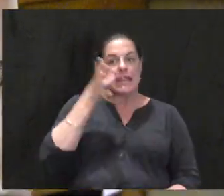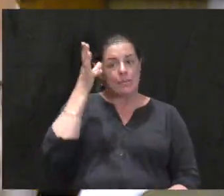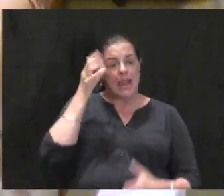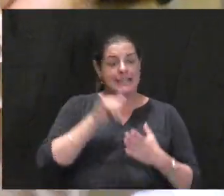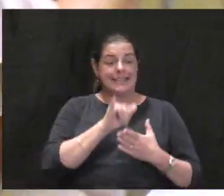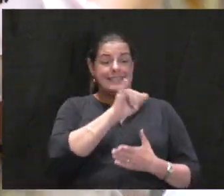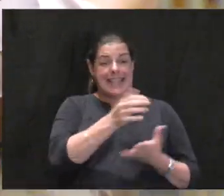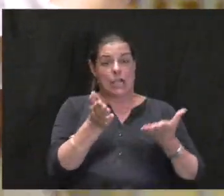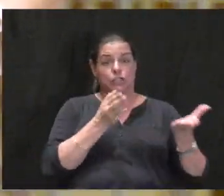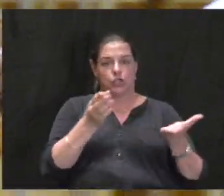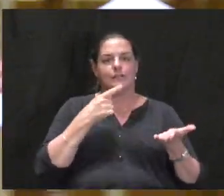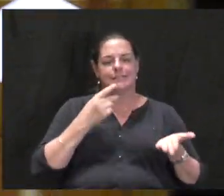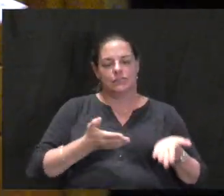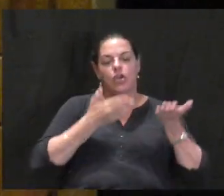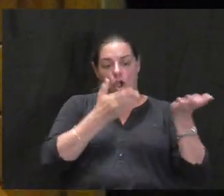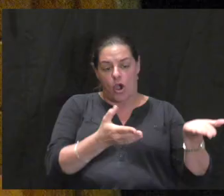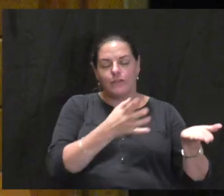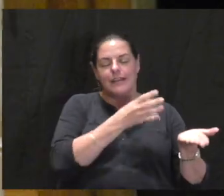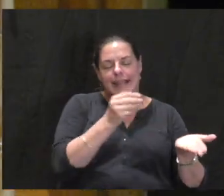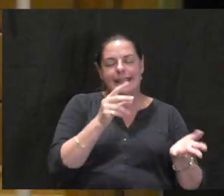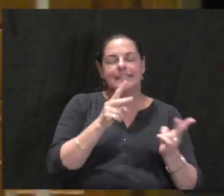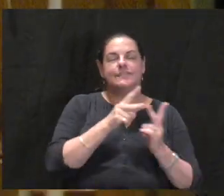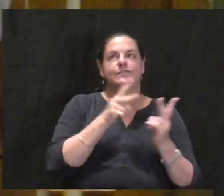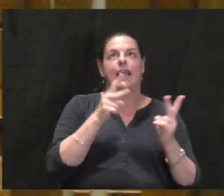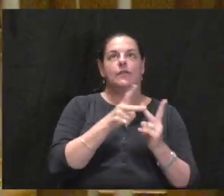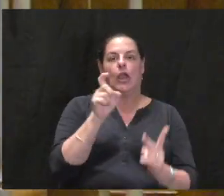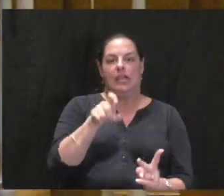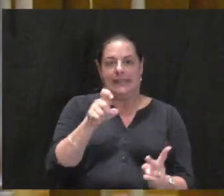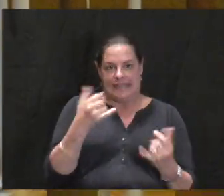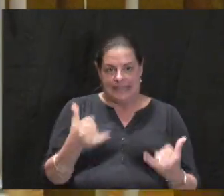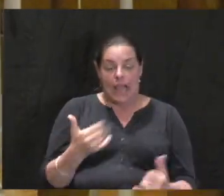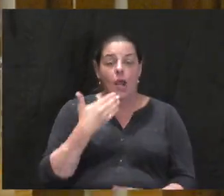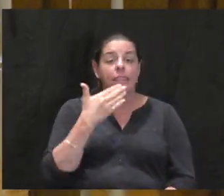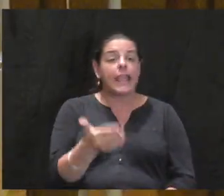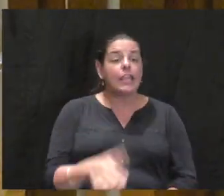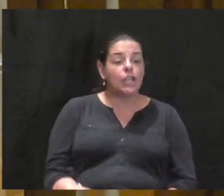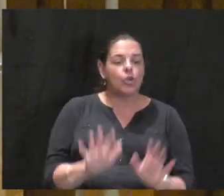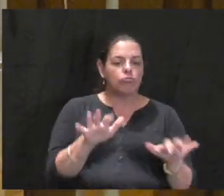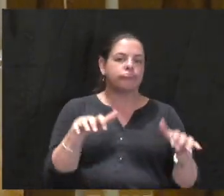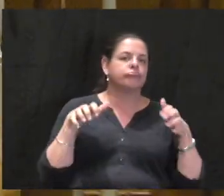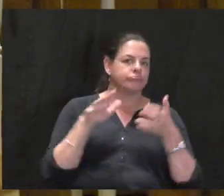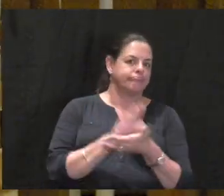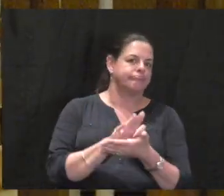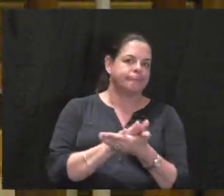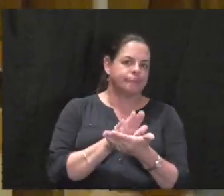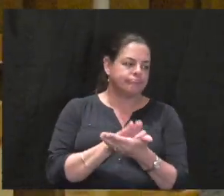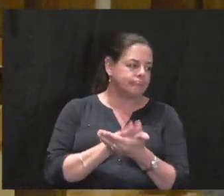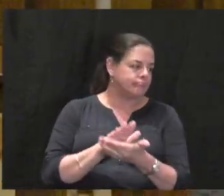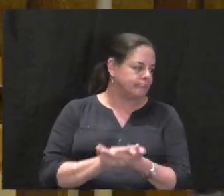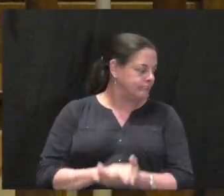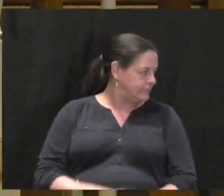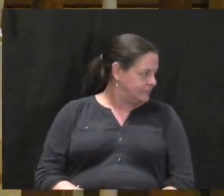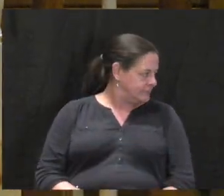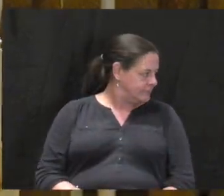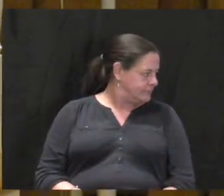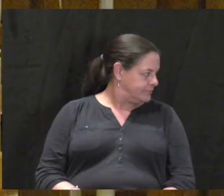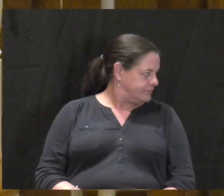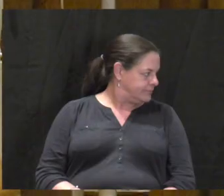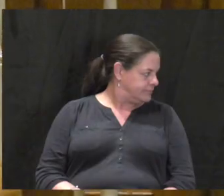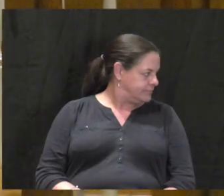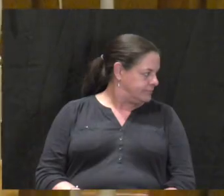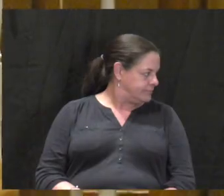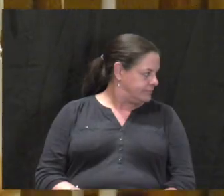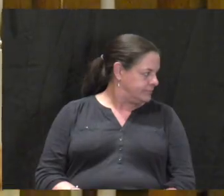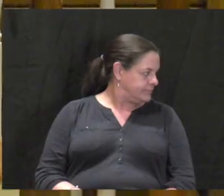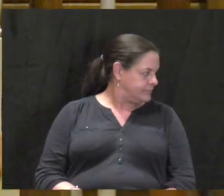And I owe the kids treats because they did good. The last thing I just want to share, and I'll definitely turn this over so we can move forward. This year